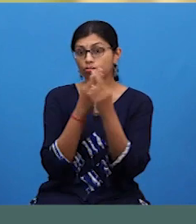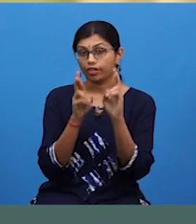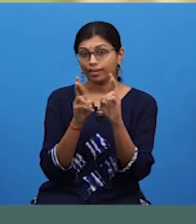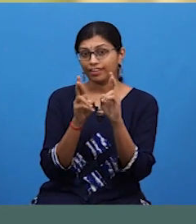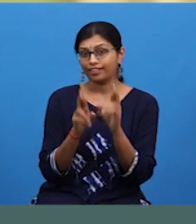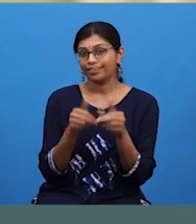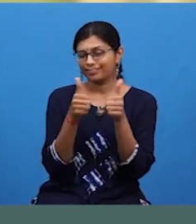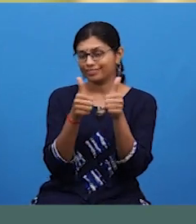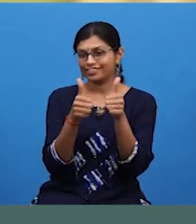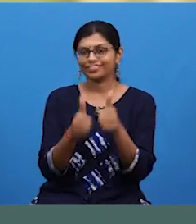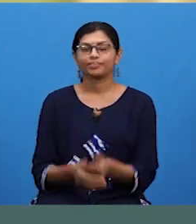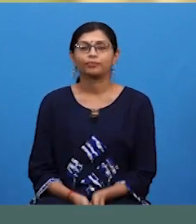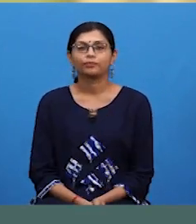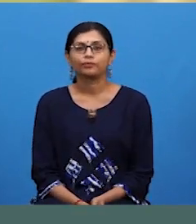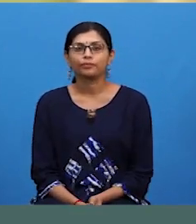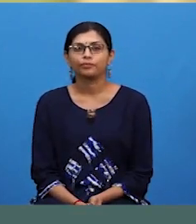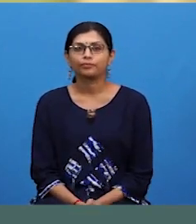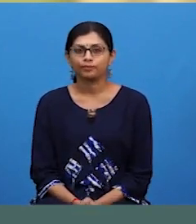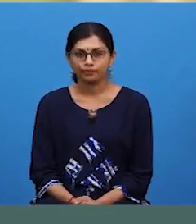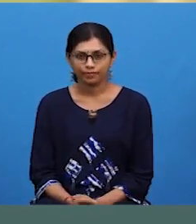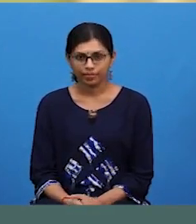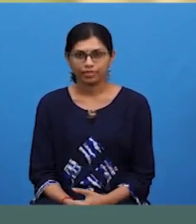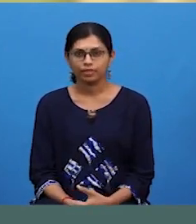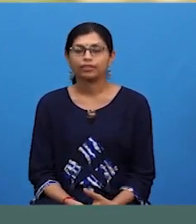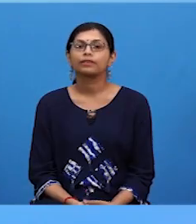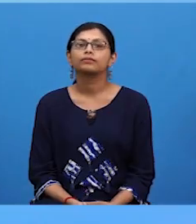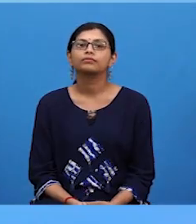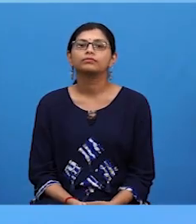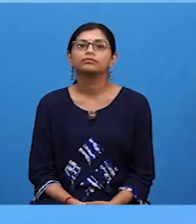and girls? Your time starts now.